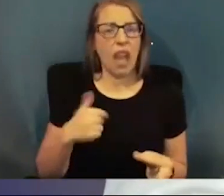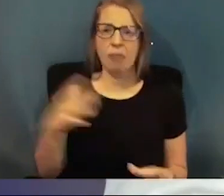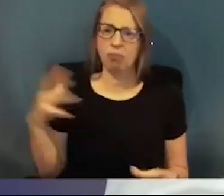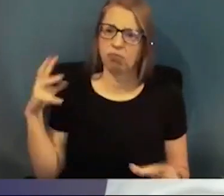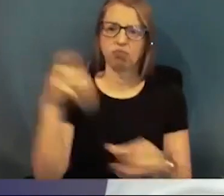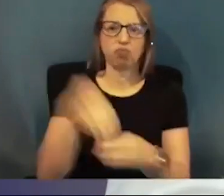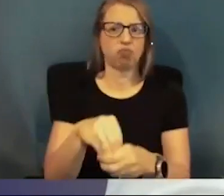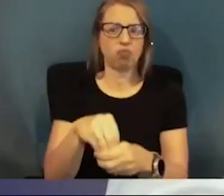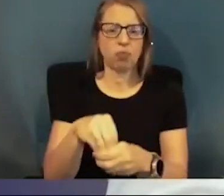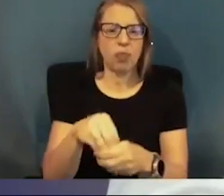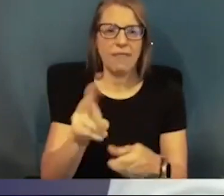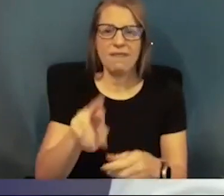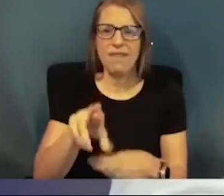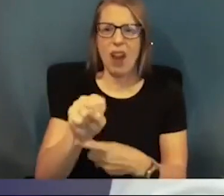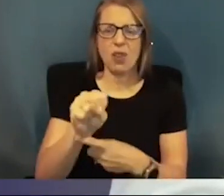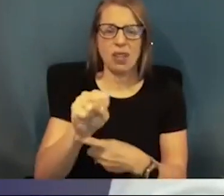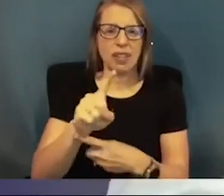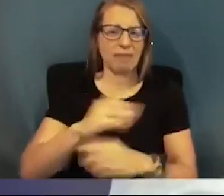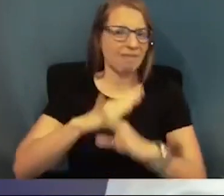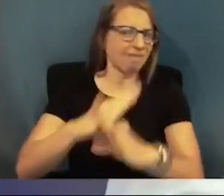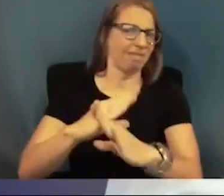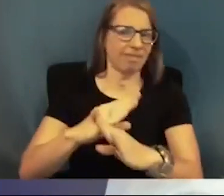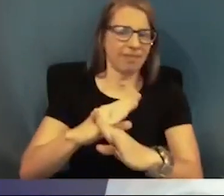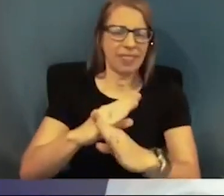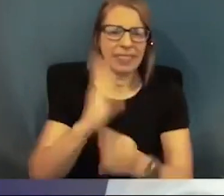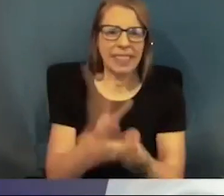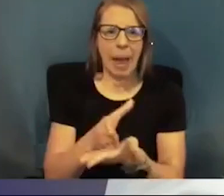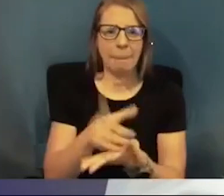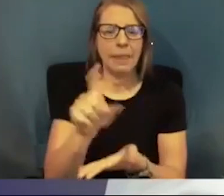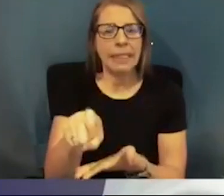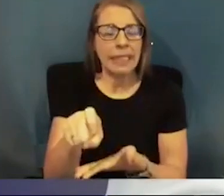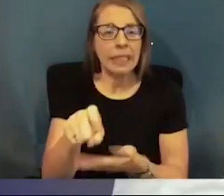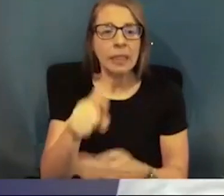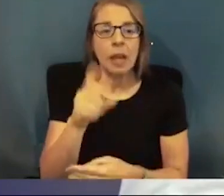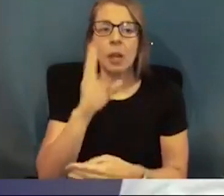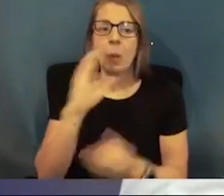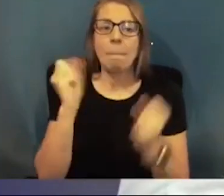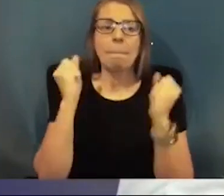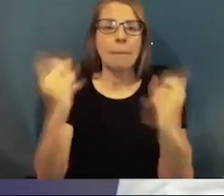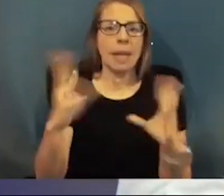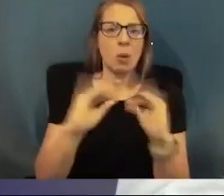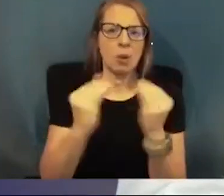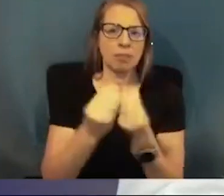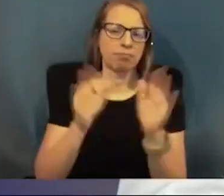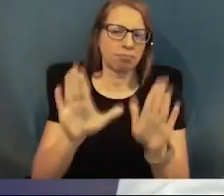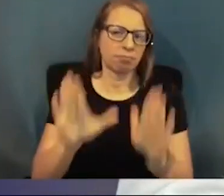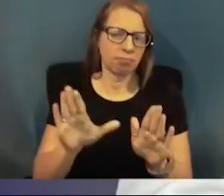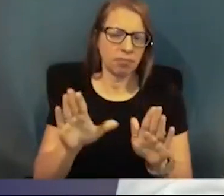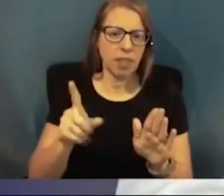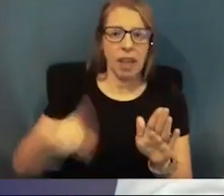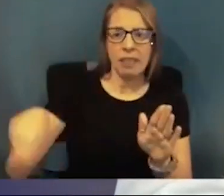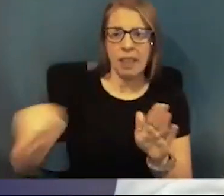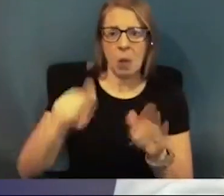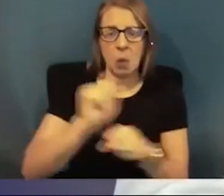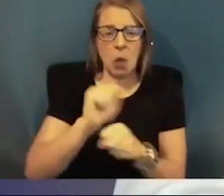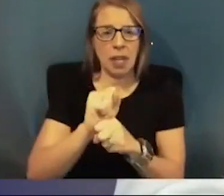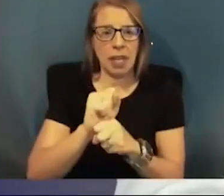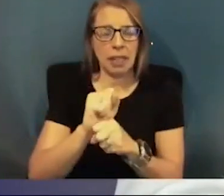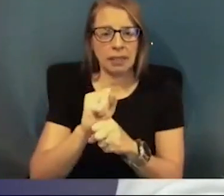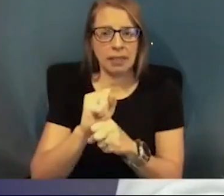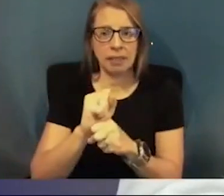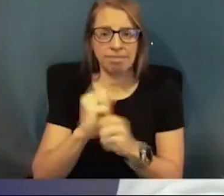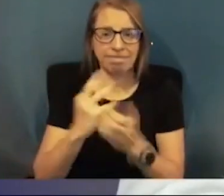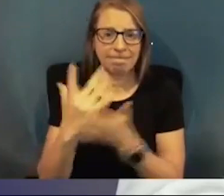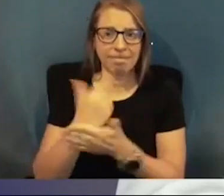virus. We got to stop it. I knew there are a lot of great organizations that are working to get volunteers. One of them is an organization I